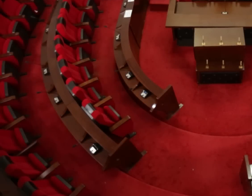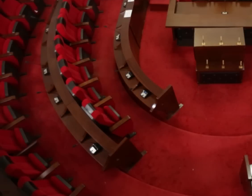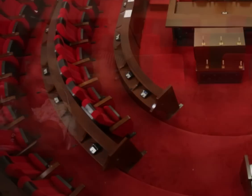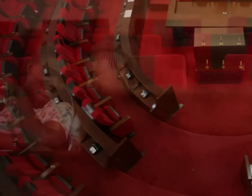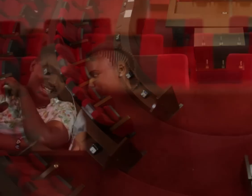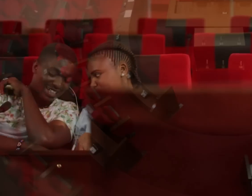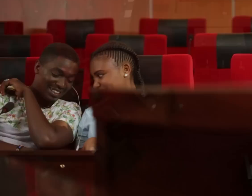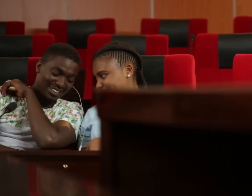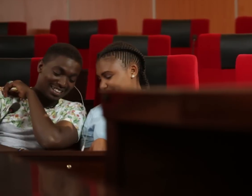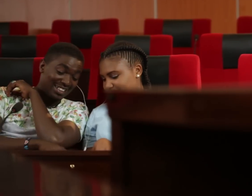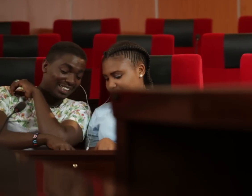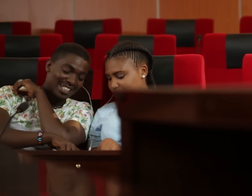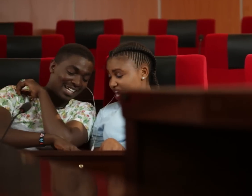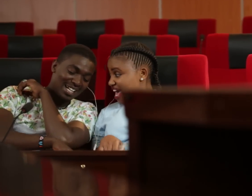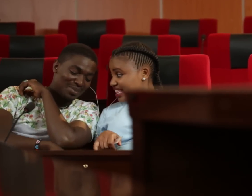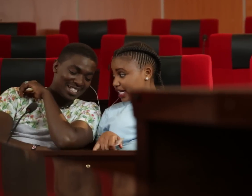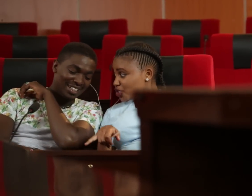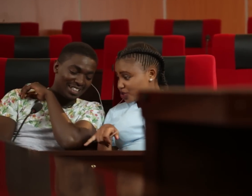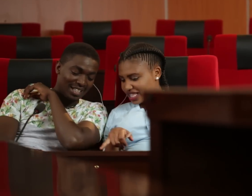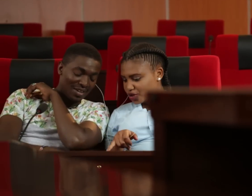unayoivunia, chagua Kenya